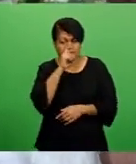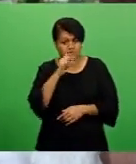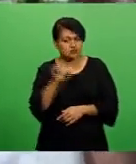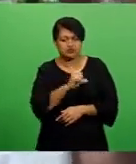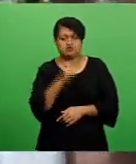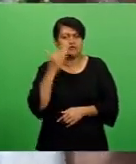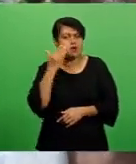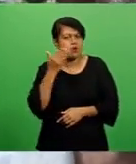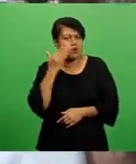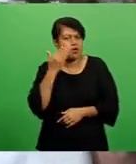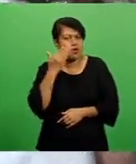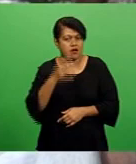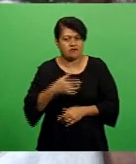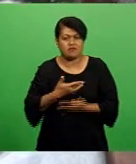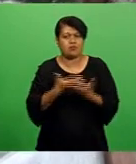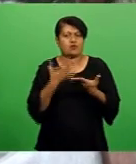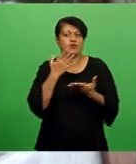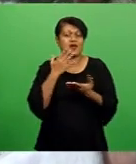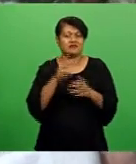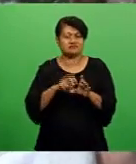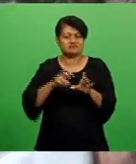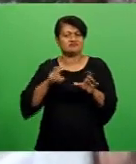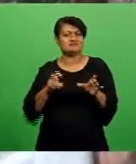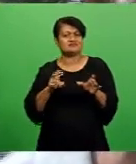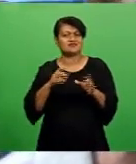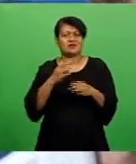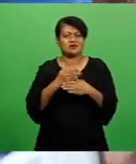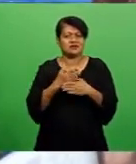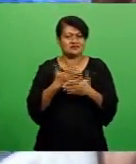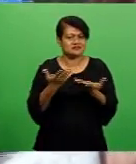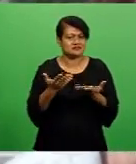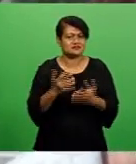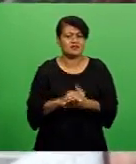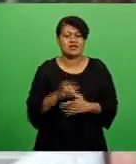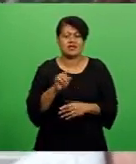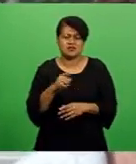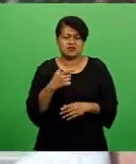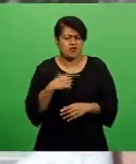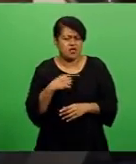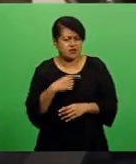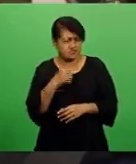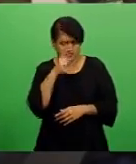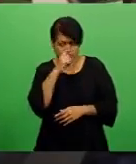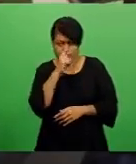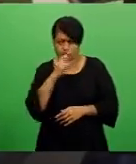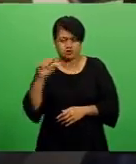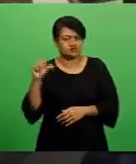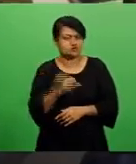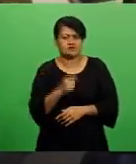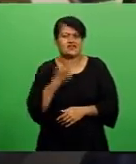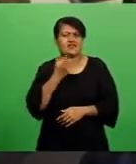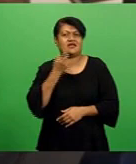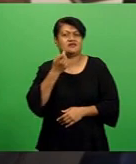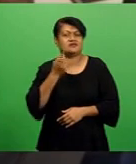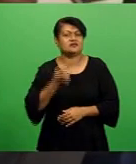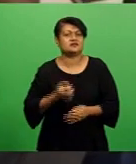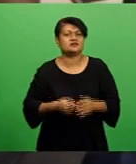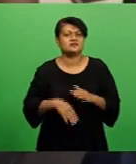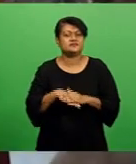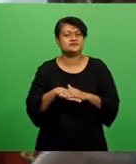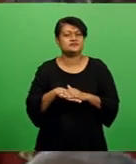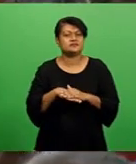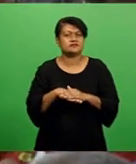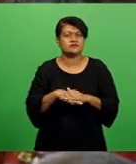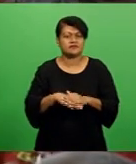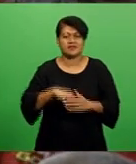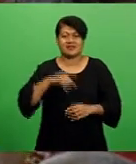want to retire with nothing in their savings, and this is why people should be cautious. Thousands of Fijians affected